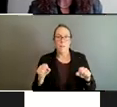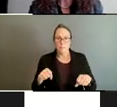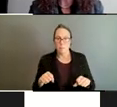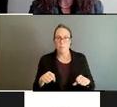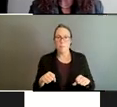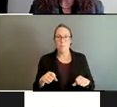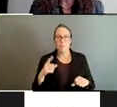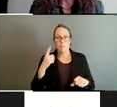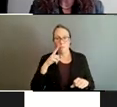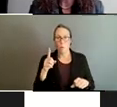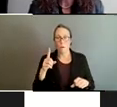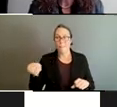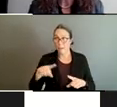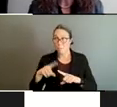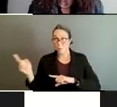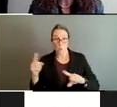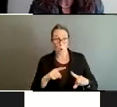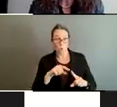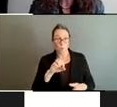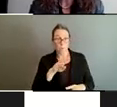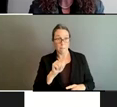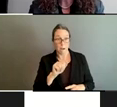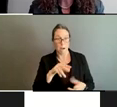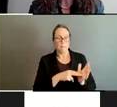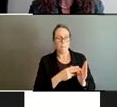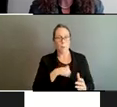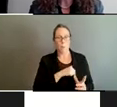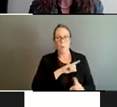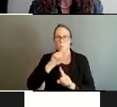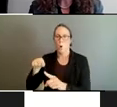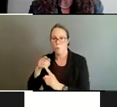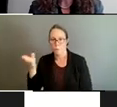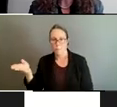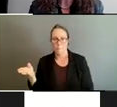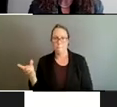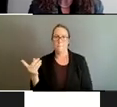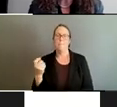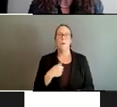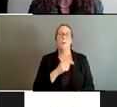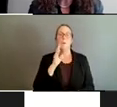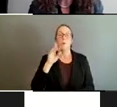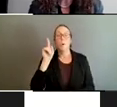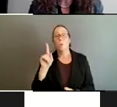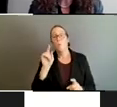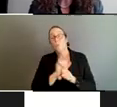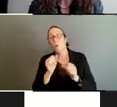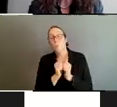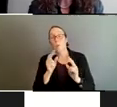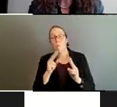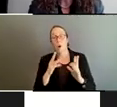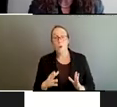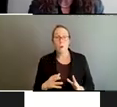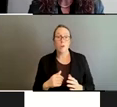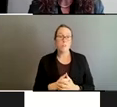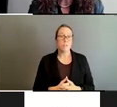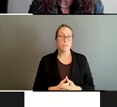instead FEMA goes to them. And so we work with the partners on where that need is at. And, you know, and those partners